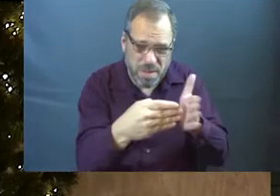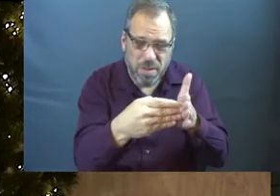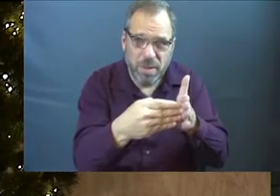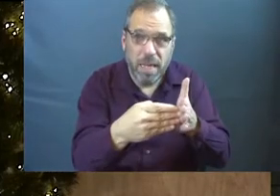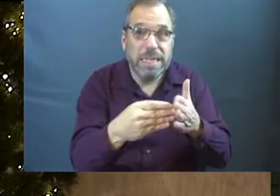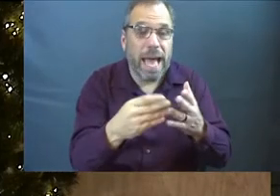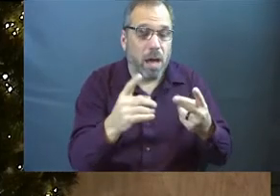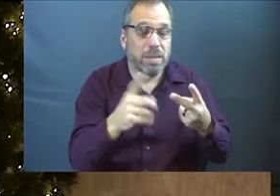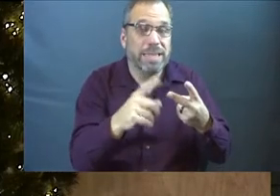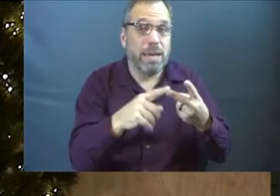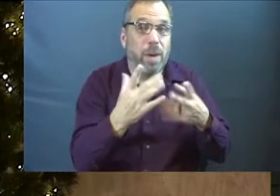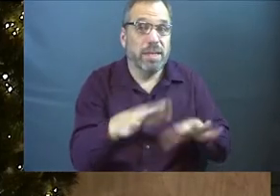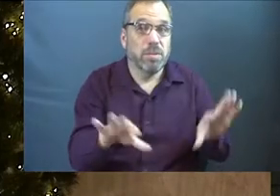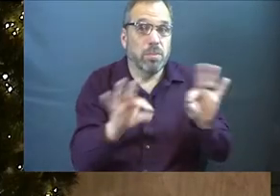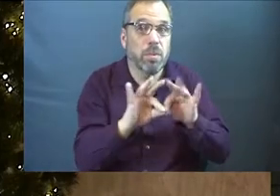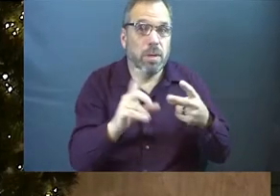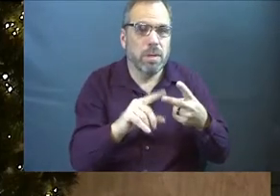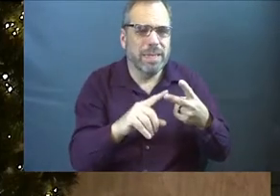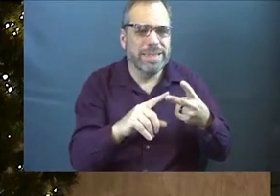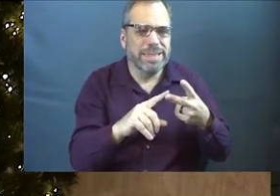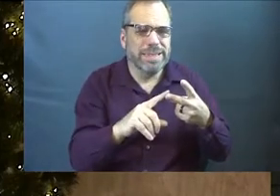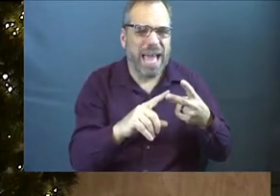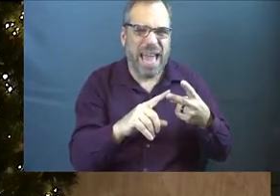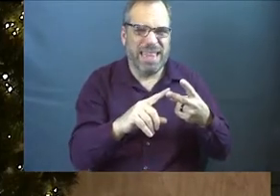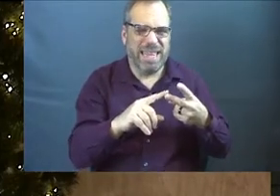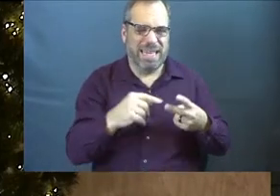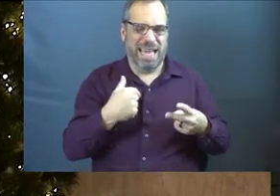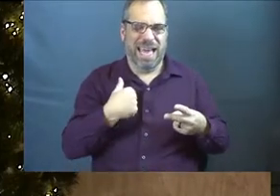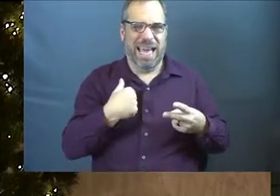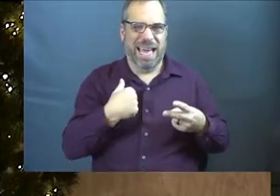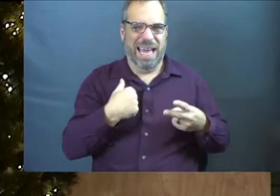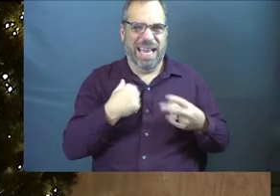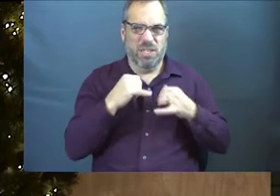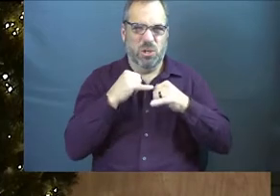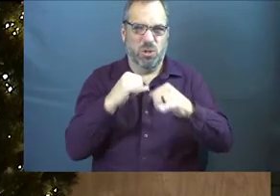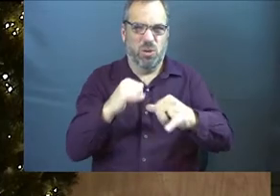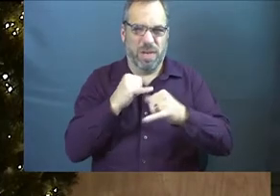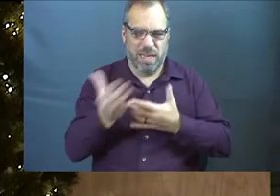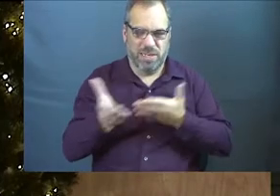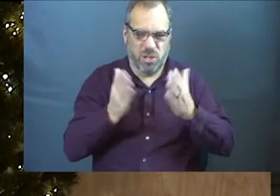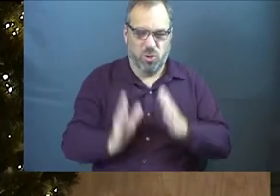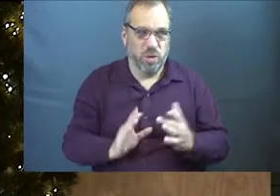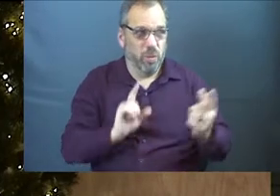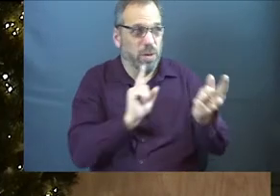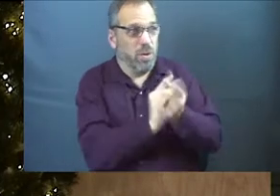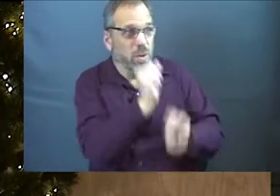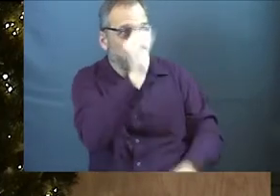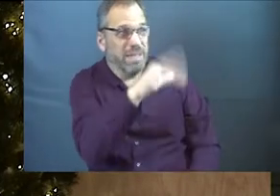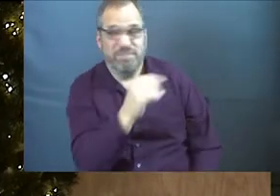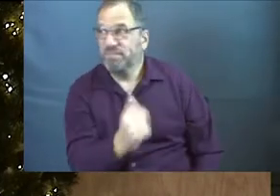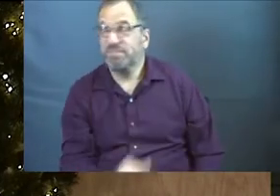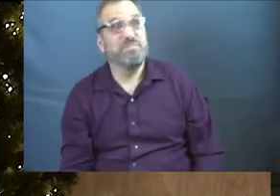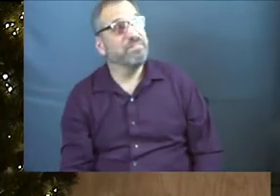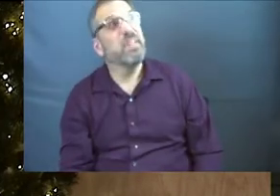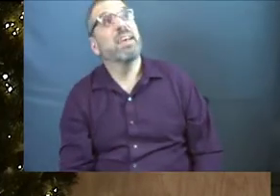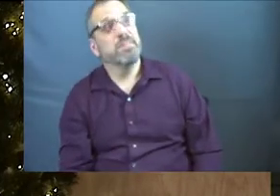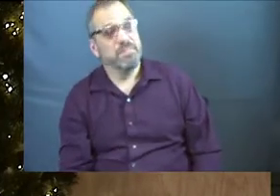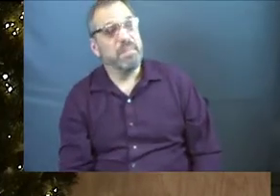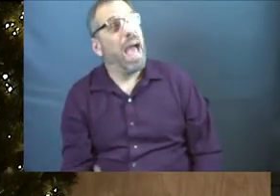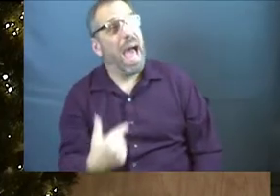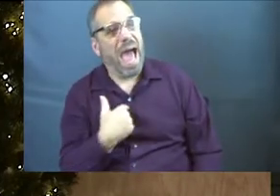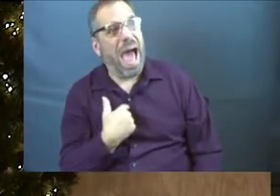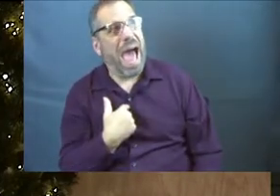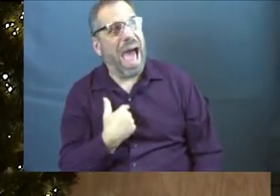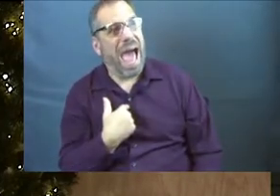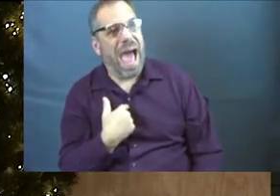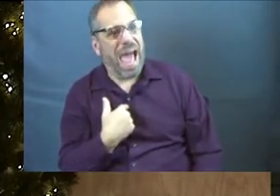But the second reason it's big is because I think there's a little bit of us in that servant where sometimes we go to God, we're like, hey, I'd like to